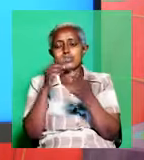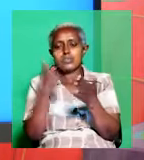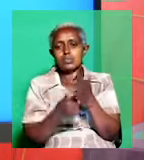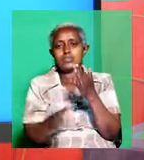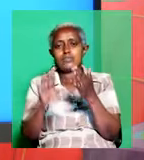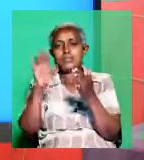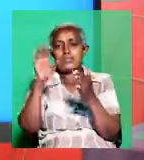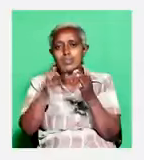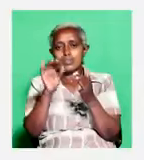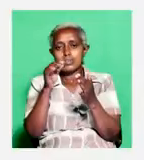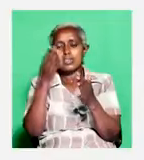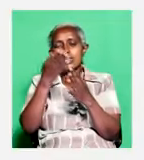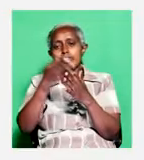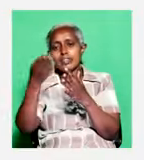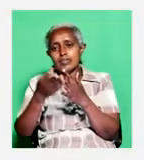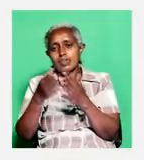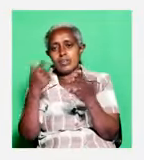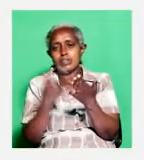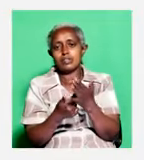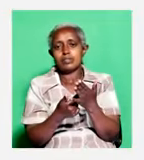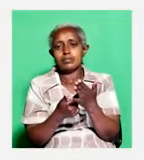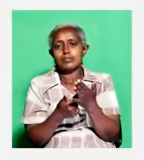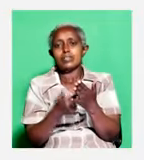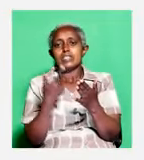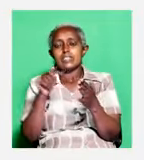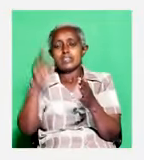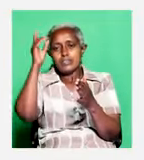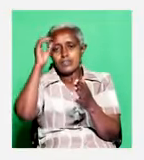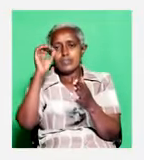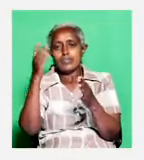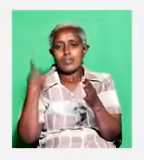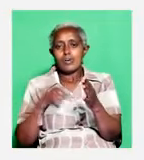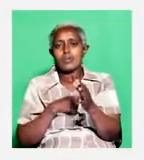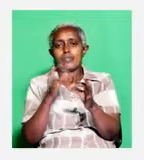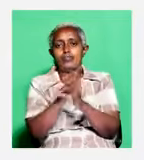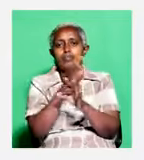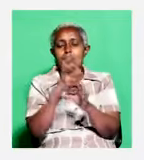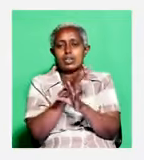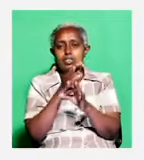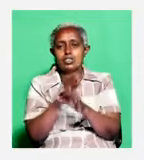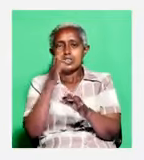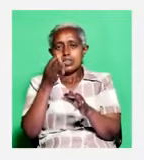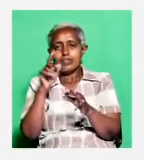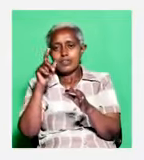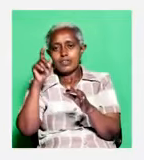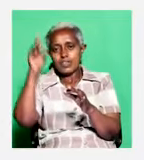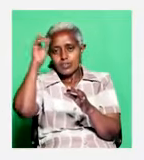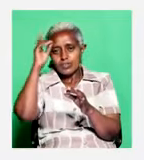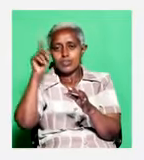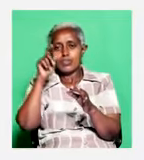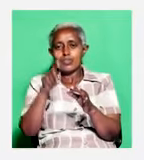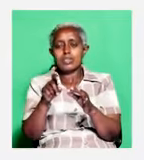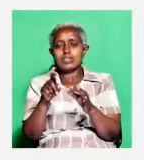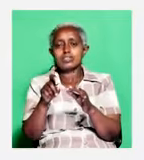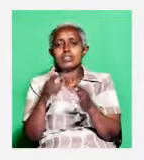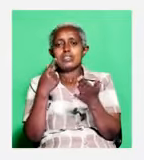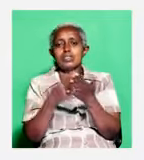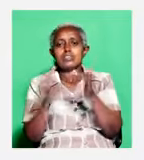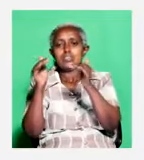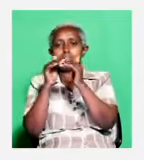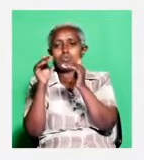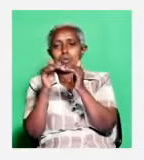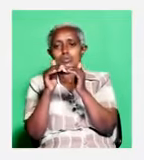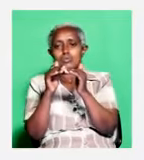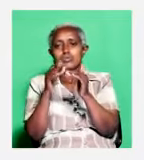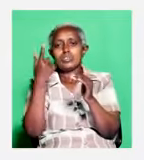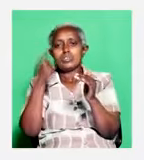this interval. Therefore, here the derivative of our function f derivative of x, this equal